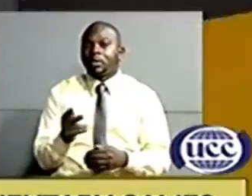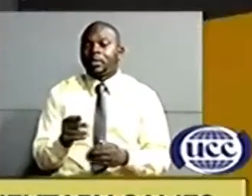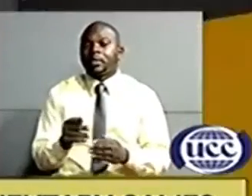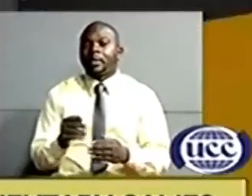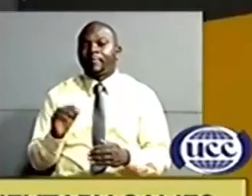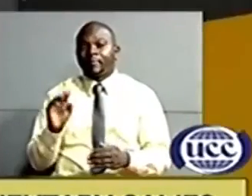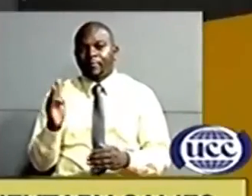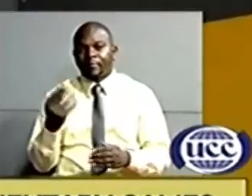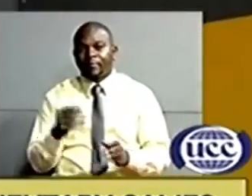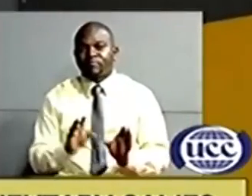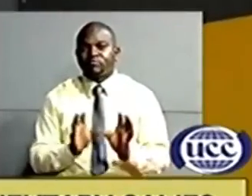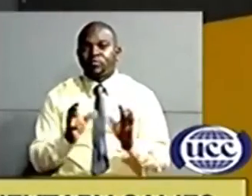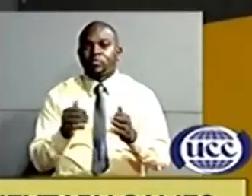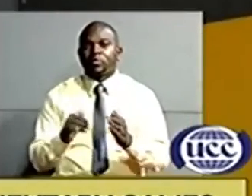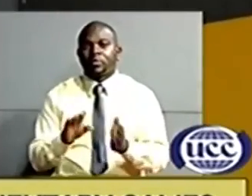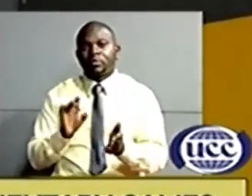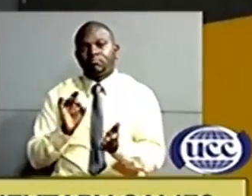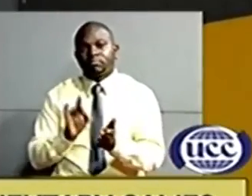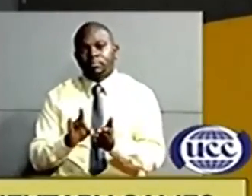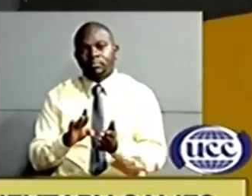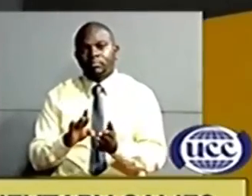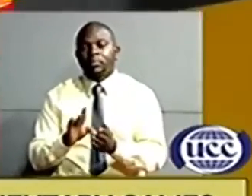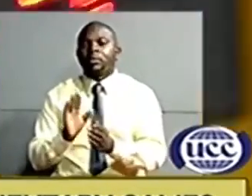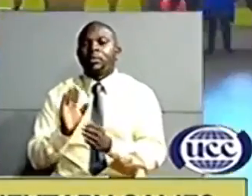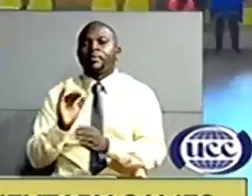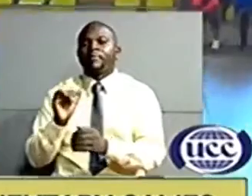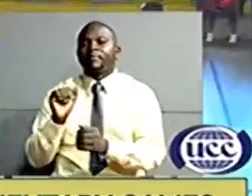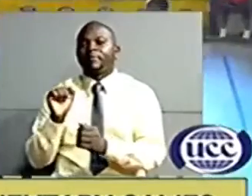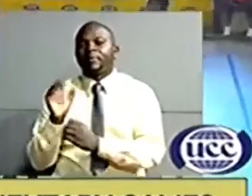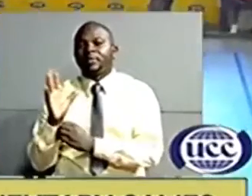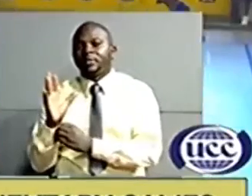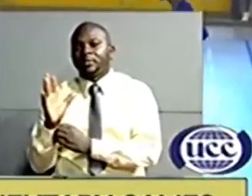set, where Eala outclassed Uganda 15-10.